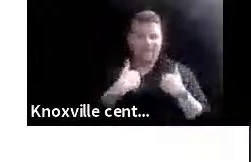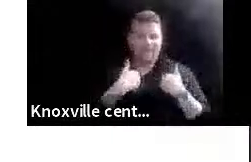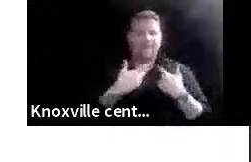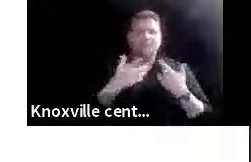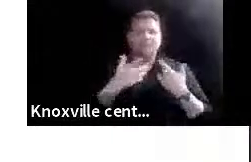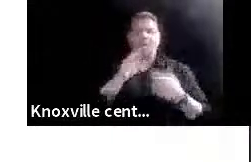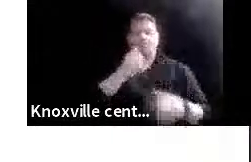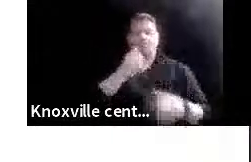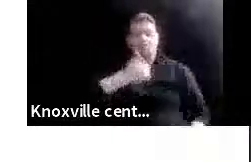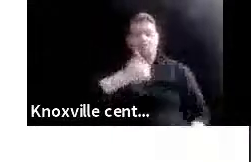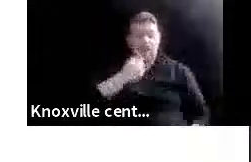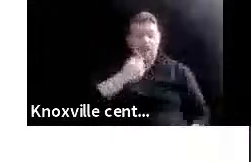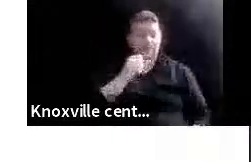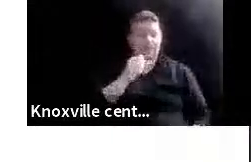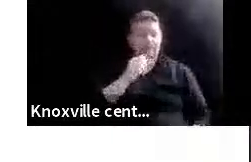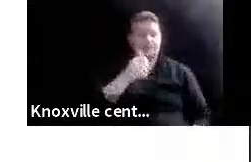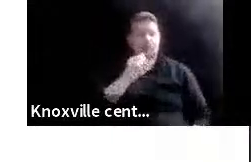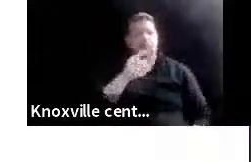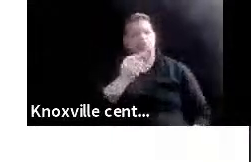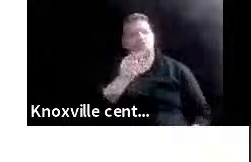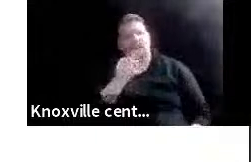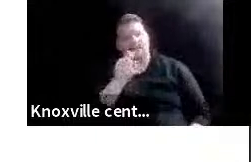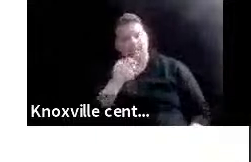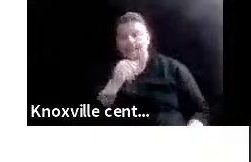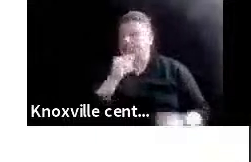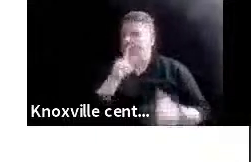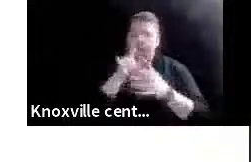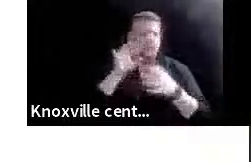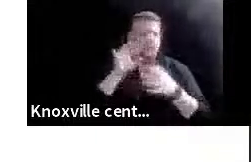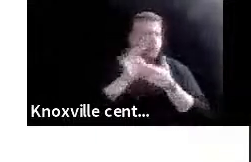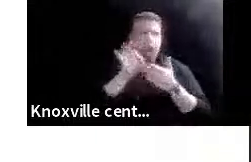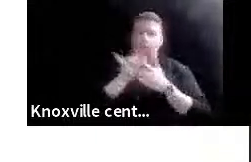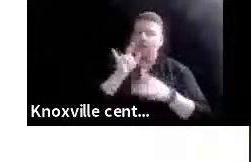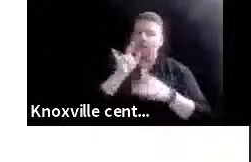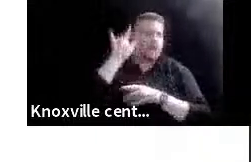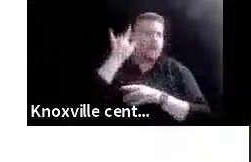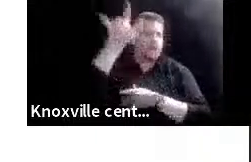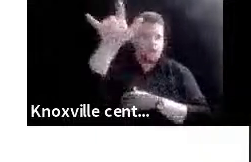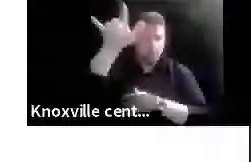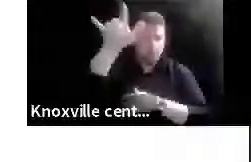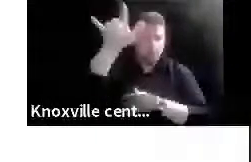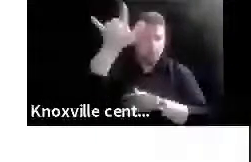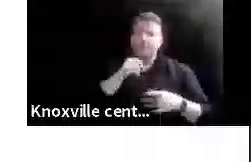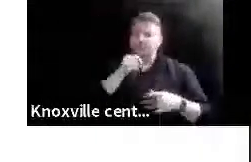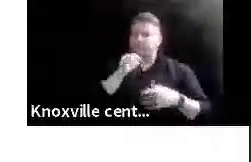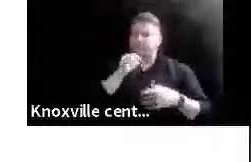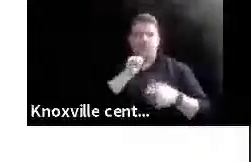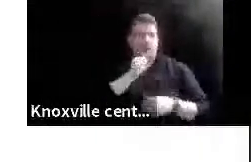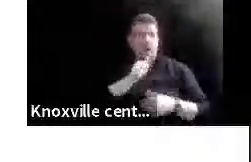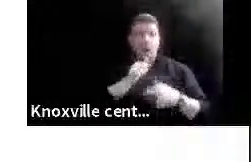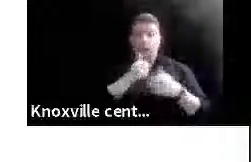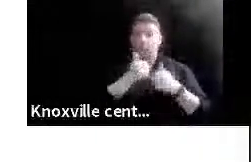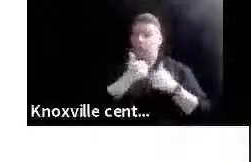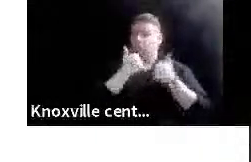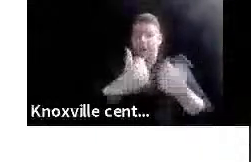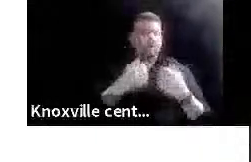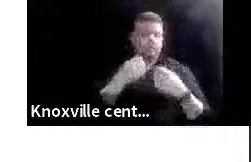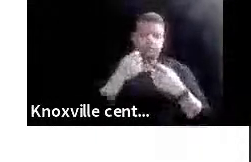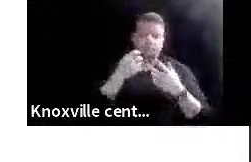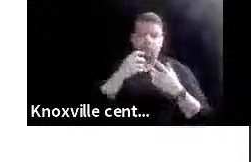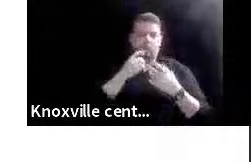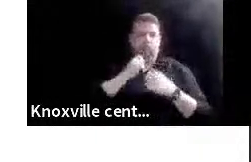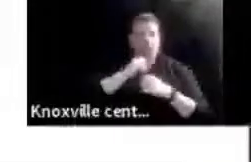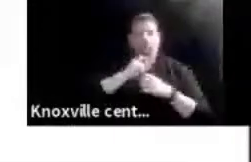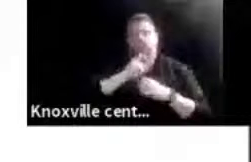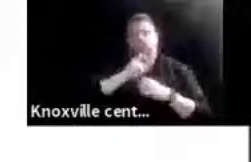sets. So transit stations, this does not include airports, but they aren't traveling on those days. Retail